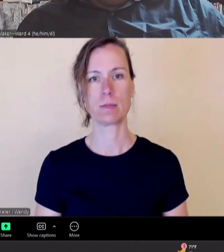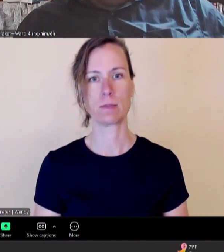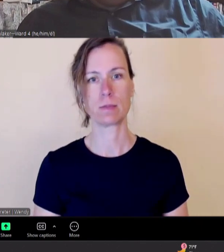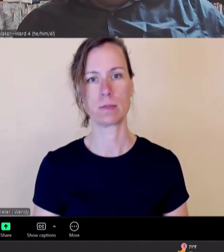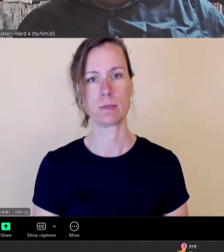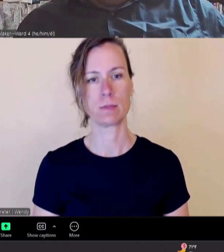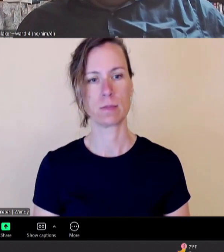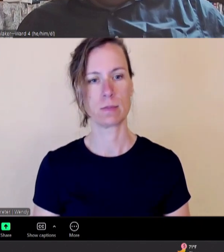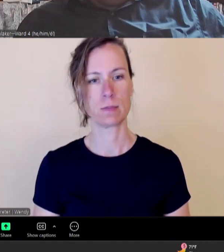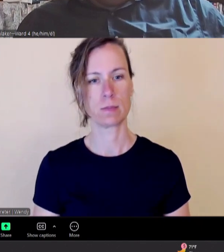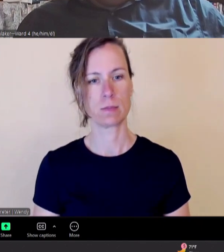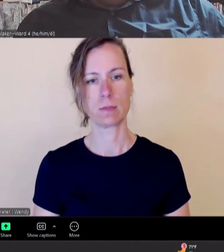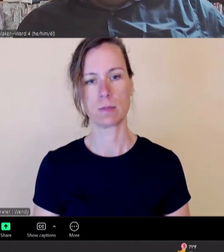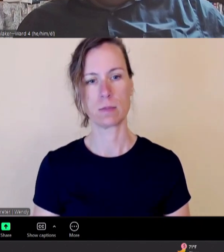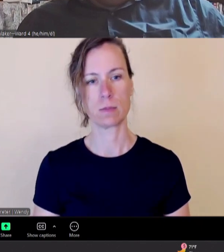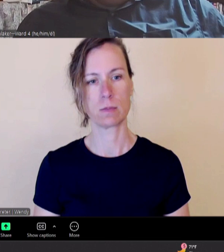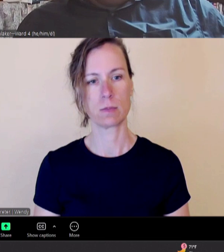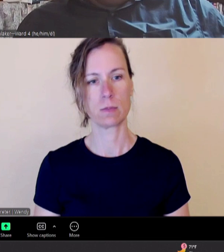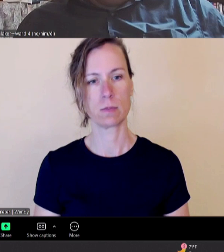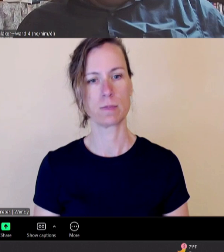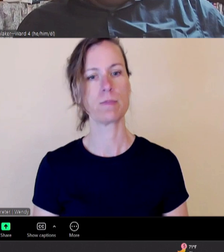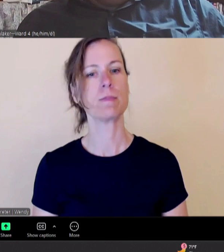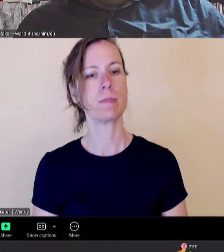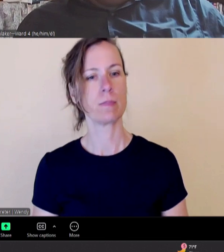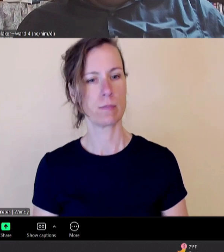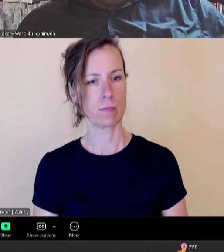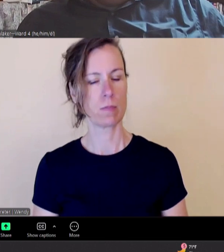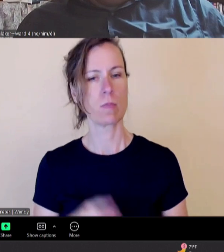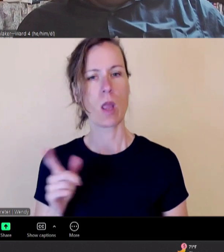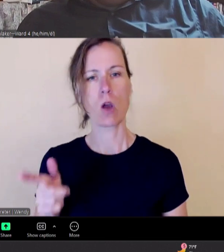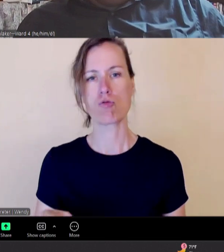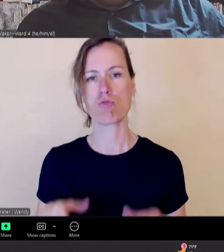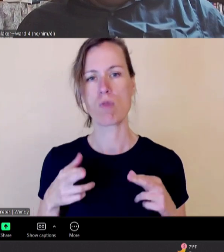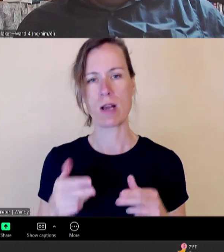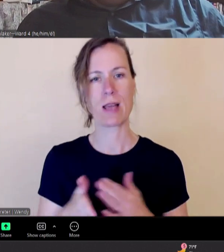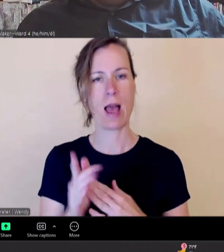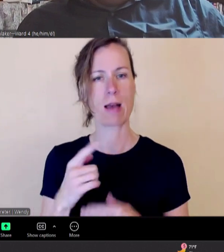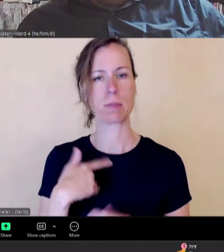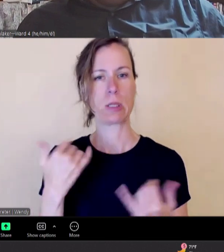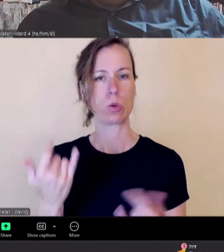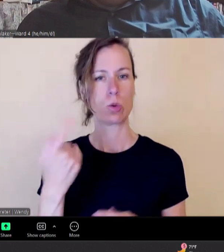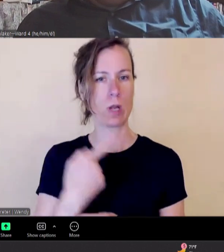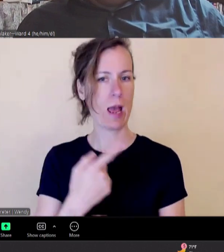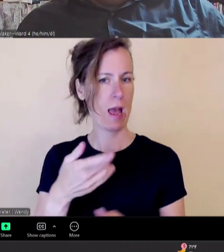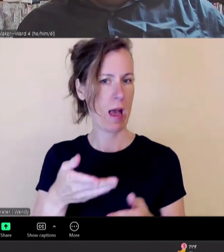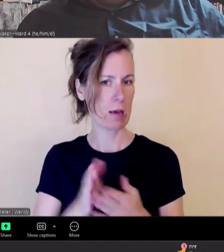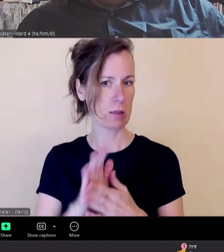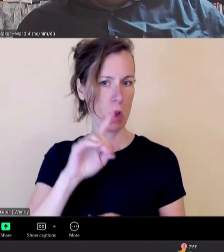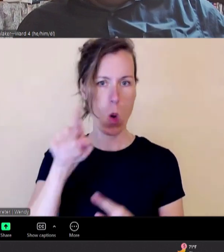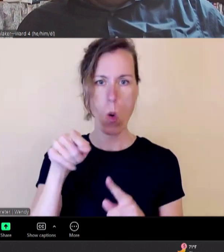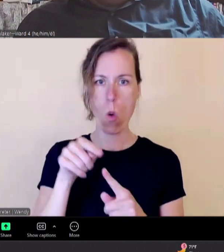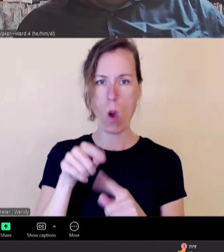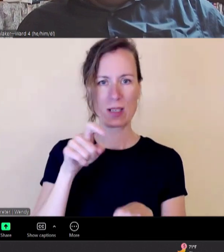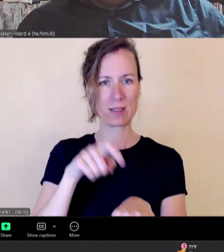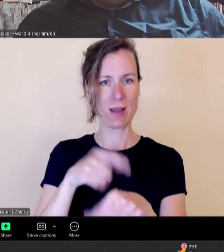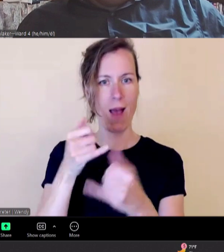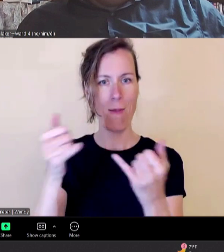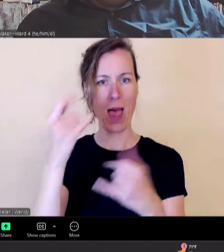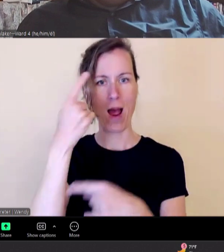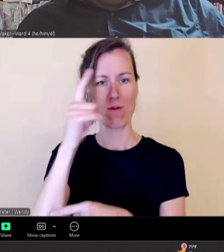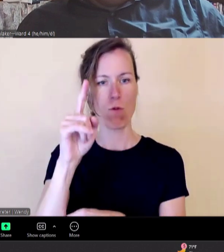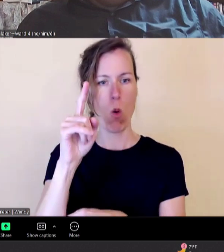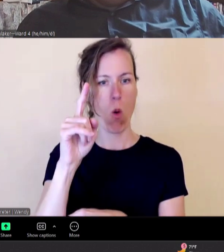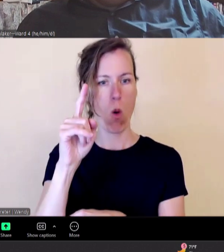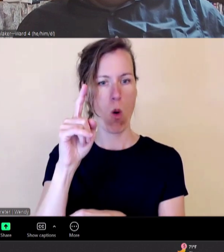Just because a resident asked me about this today, they were asking what the timeline is for the track in